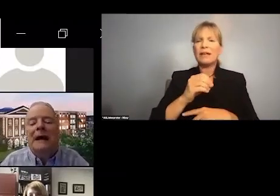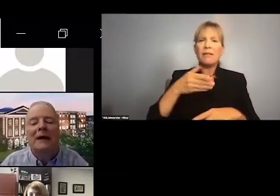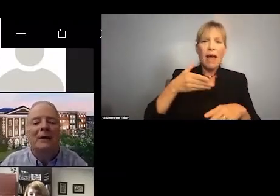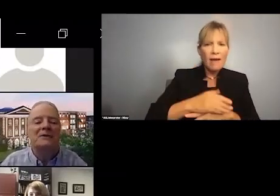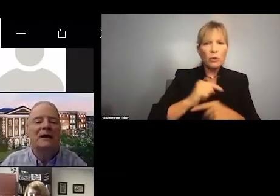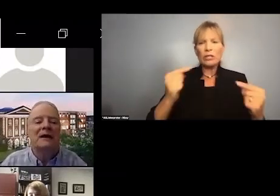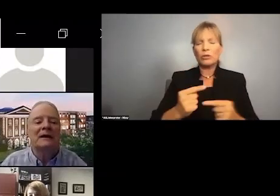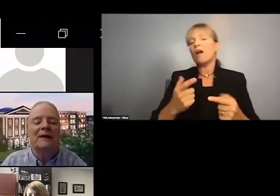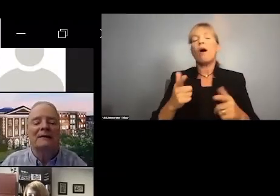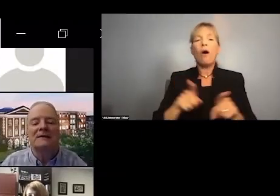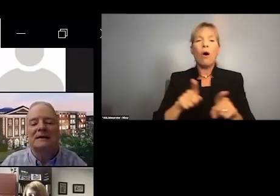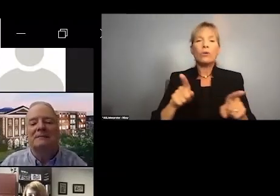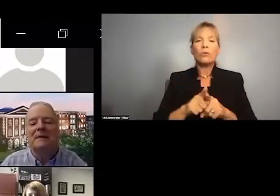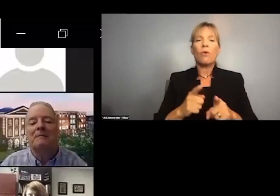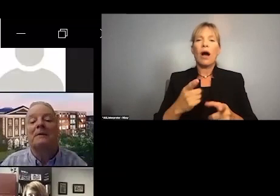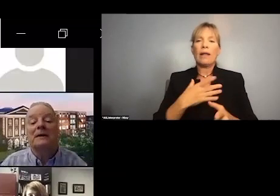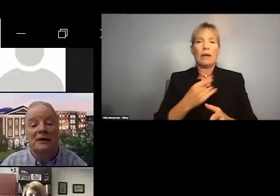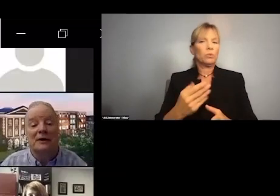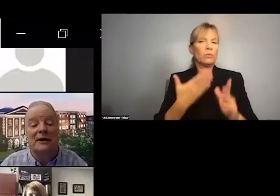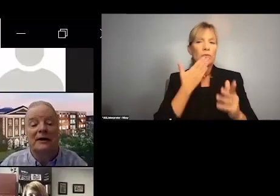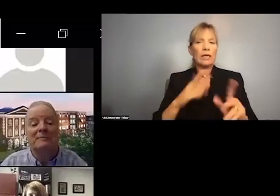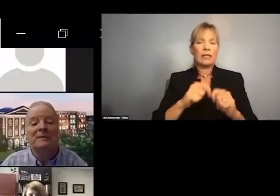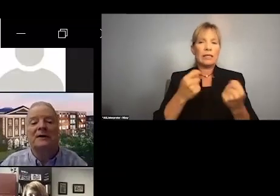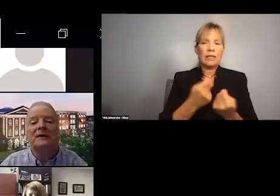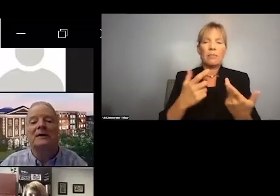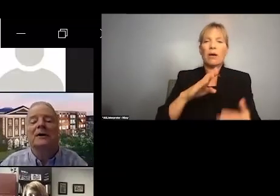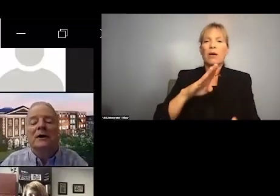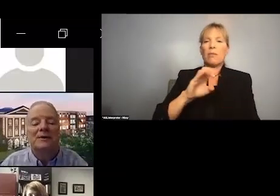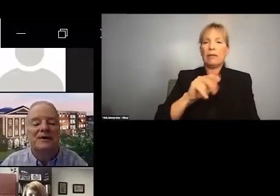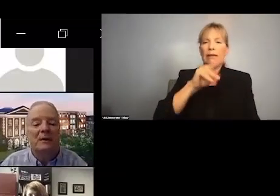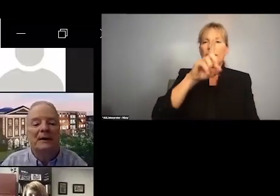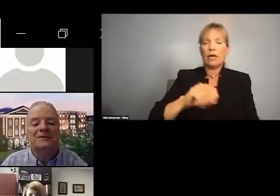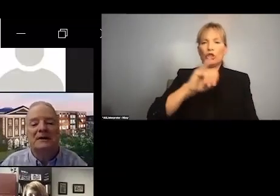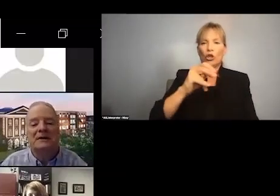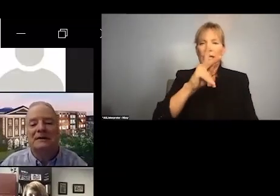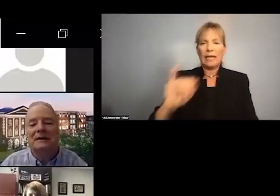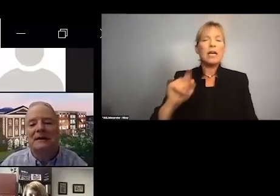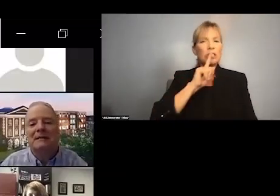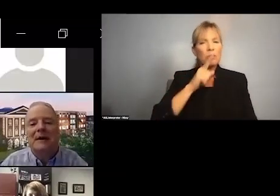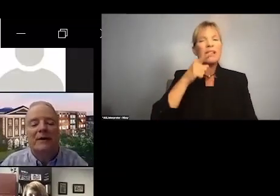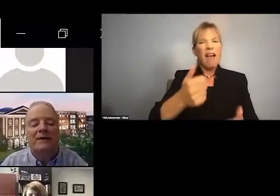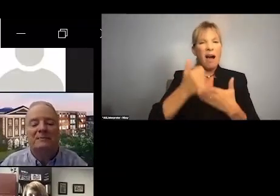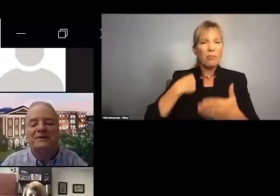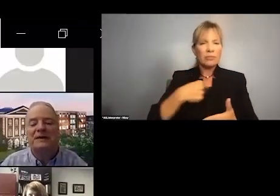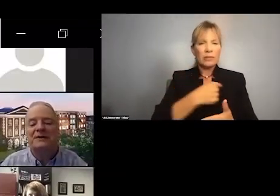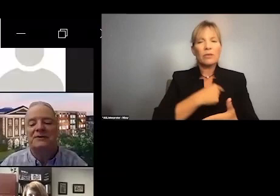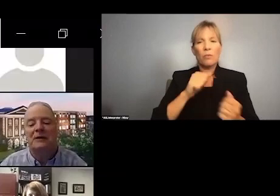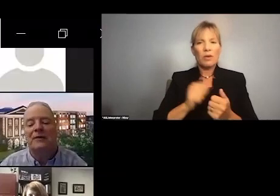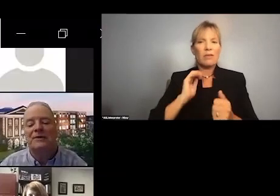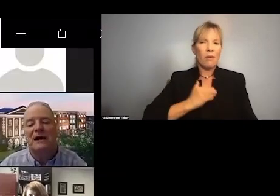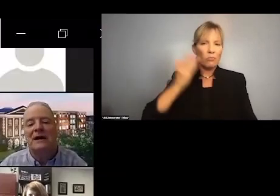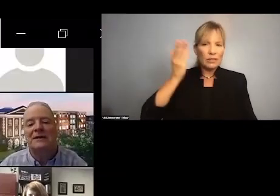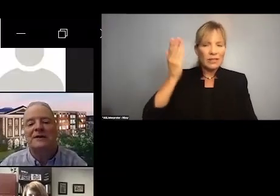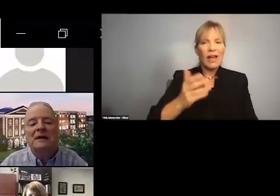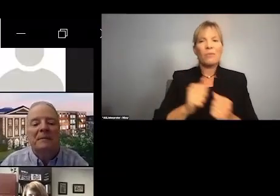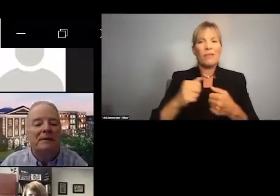post-injury. And I'd also like to thank the team, Melinda Jarnicki in particular, who is helping us and with this presentation and